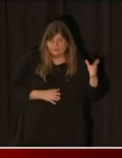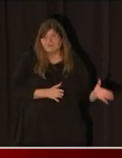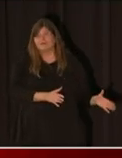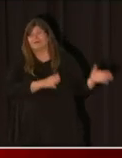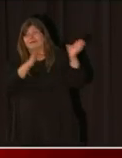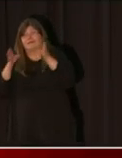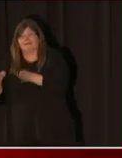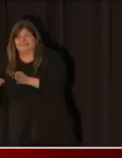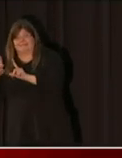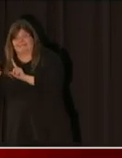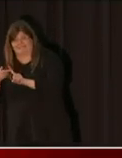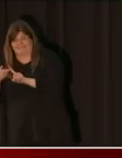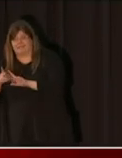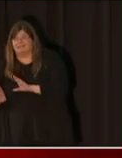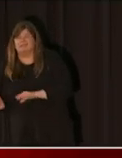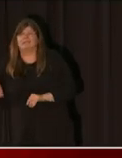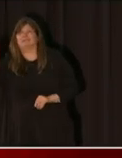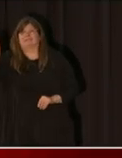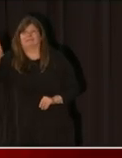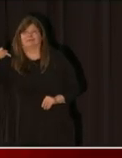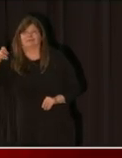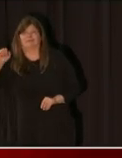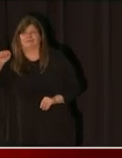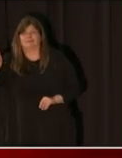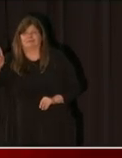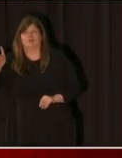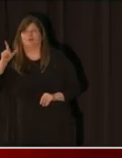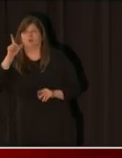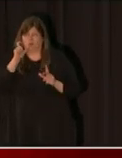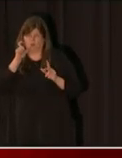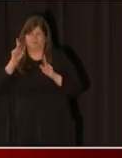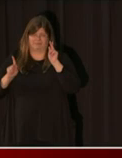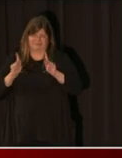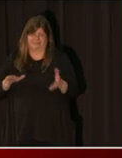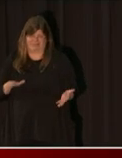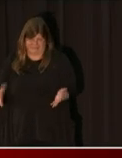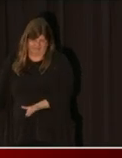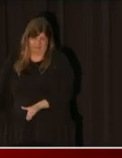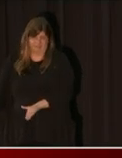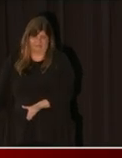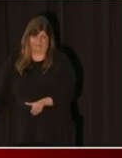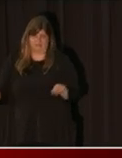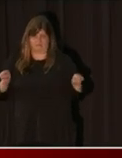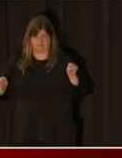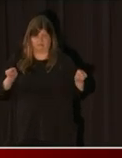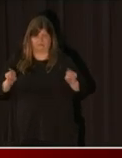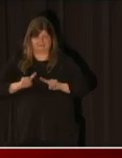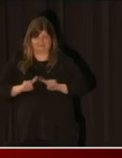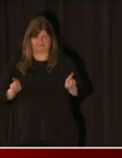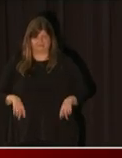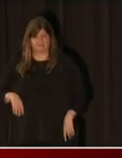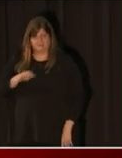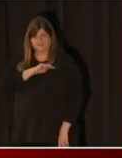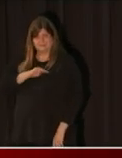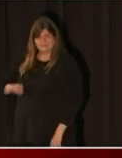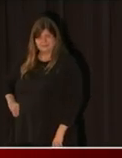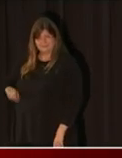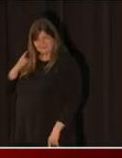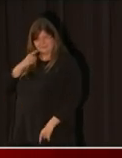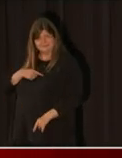the peak in the number of lives lost. So when we're looking at our models... I think I just said that the wrong way. So what Dr. Nesbitt just said. So in the